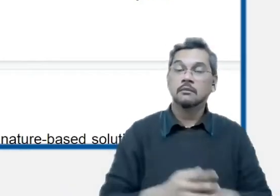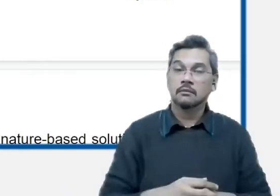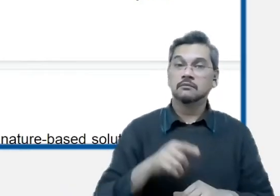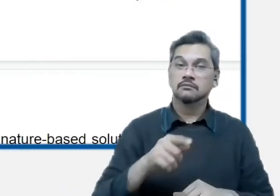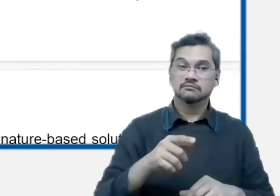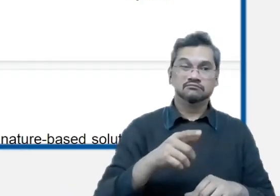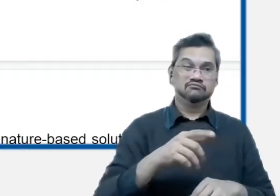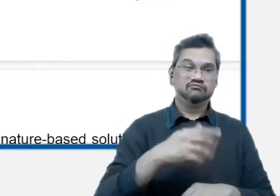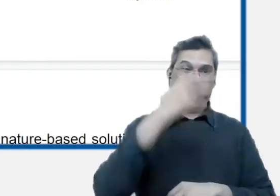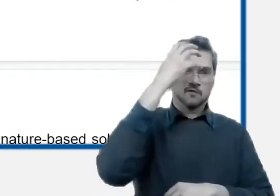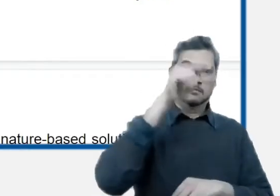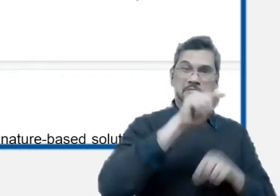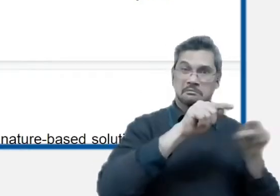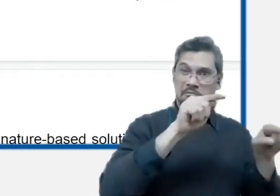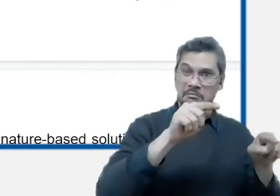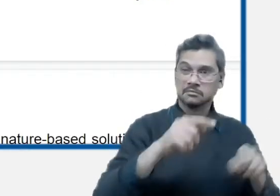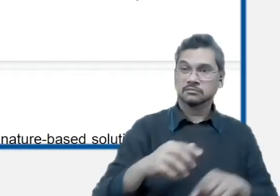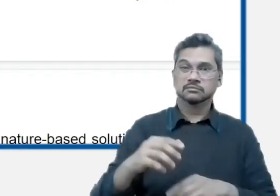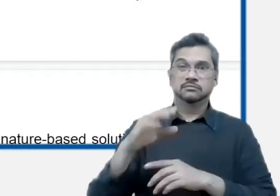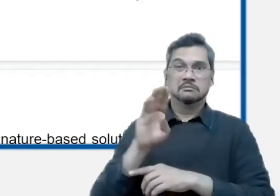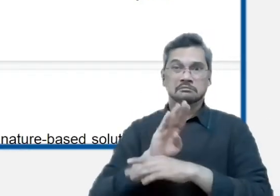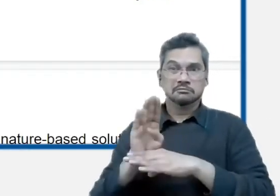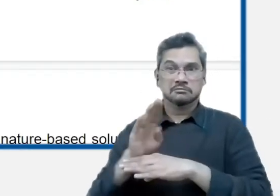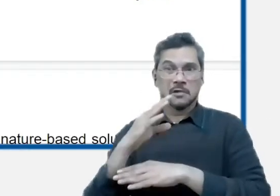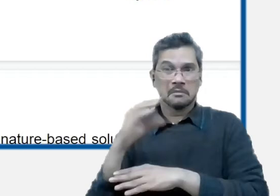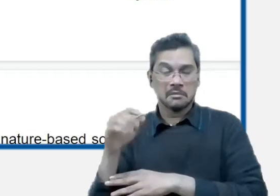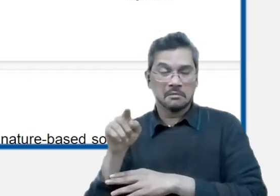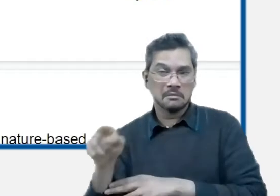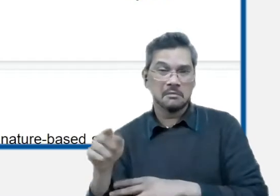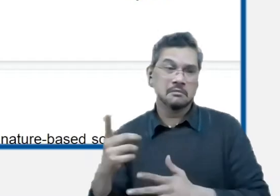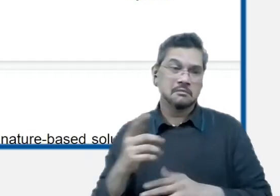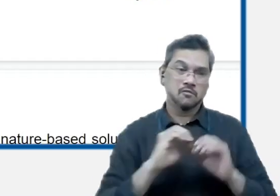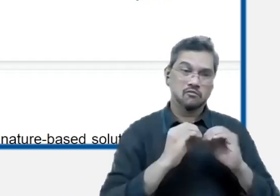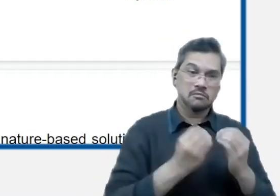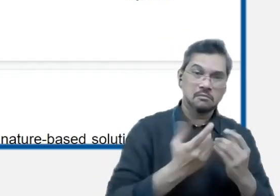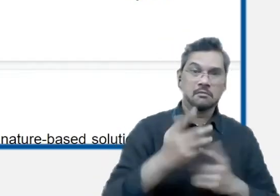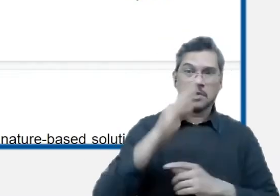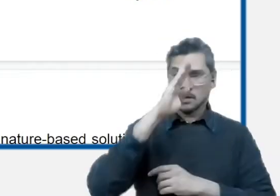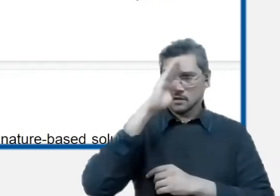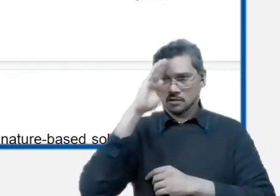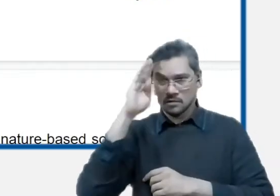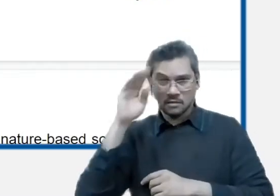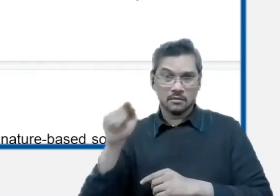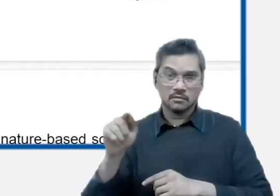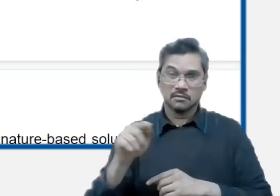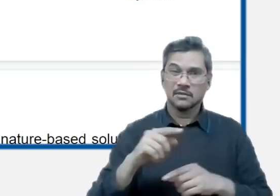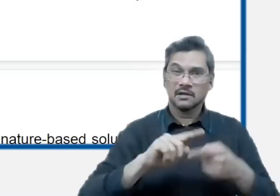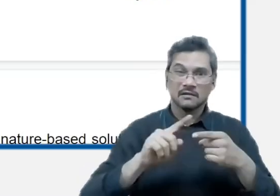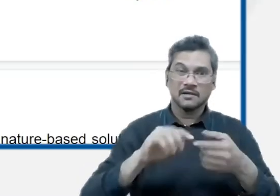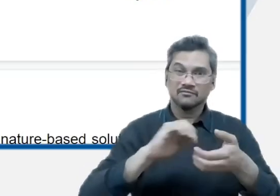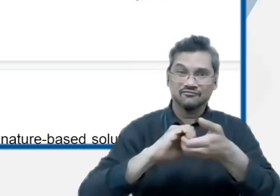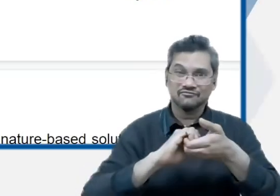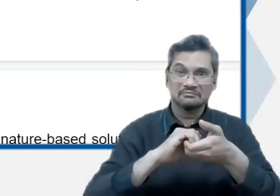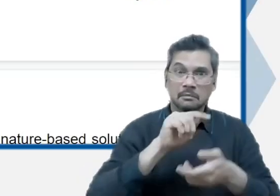academia, civil society organizations, development partners, and other stakeholders to strengthen the capacity of member